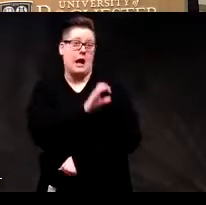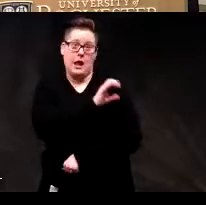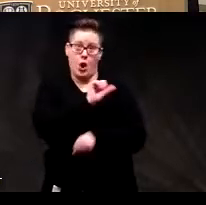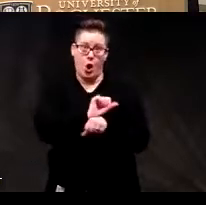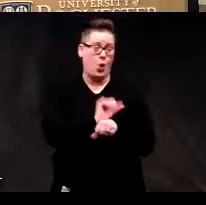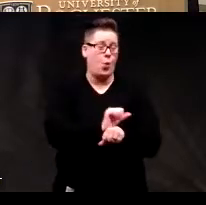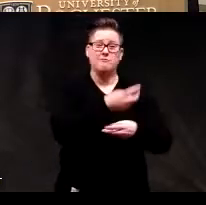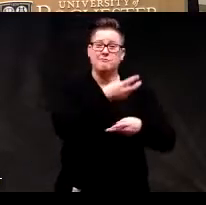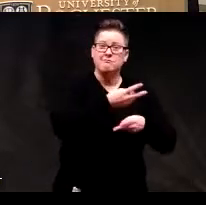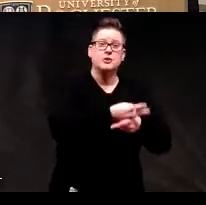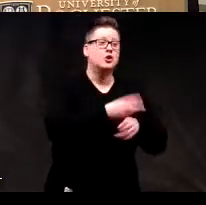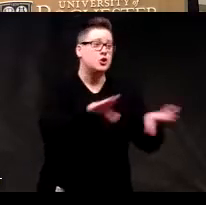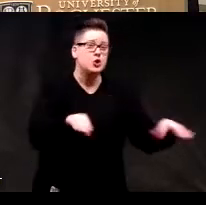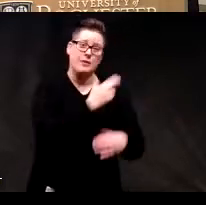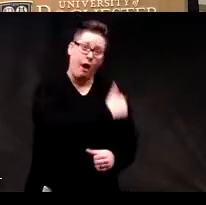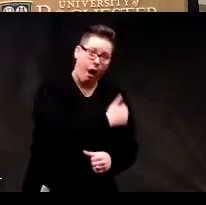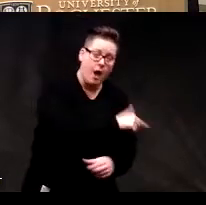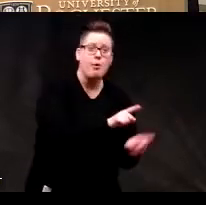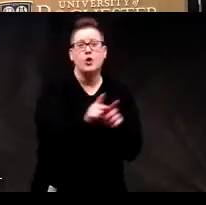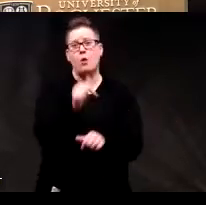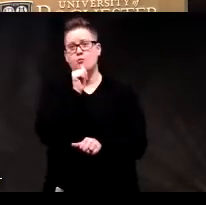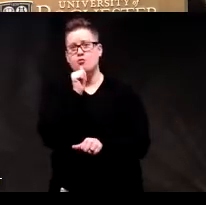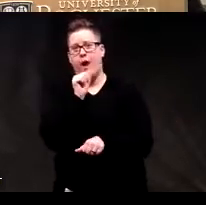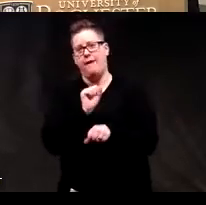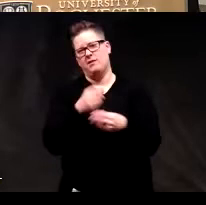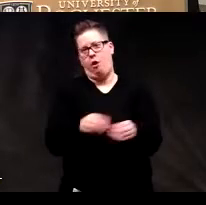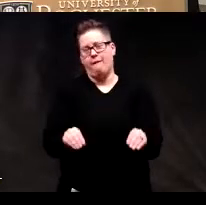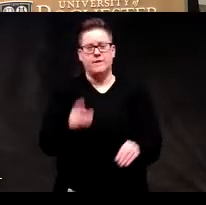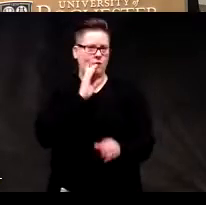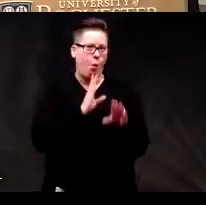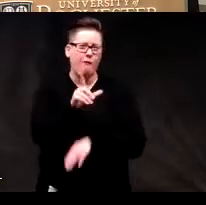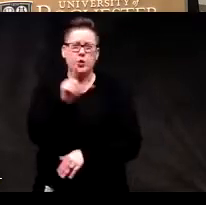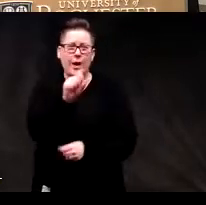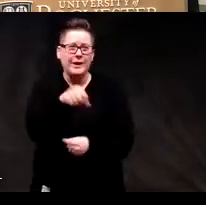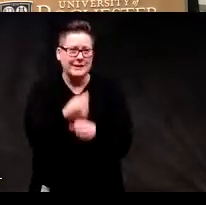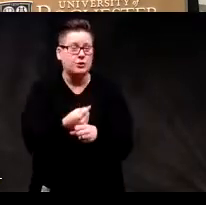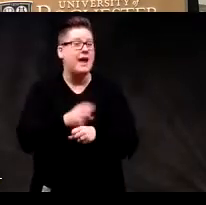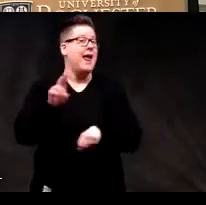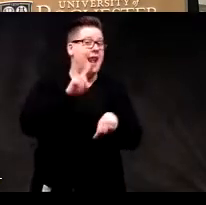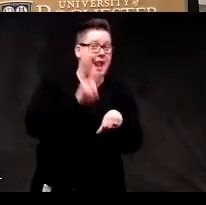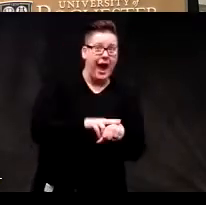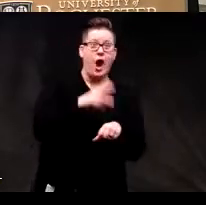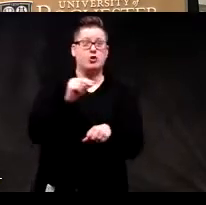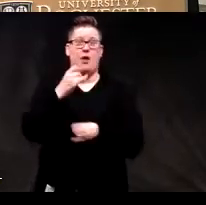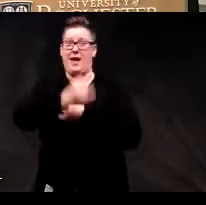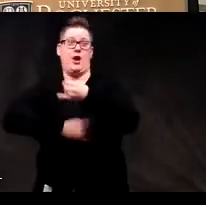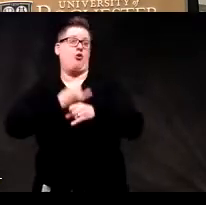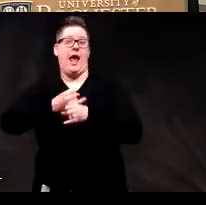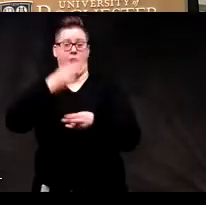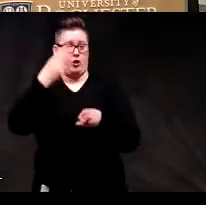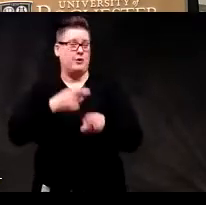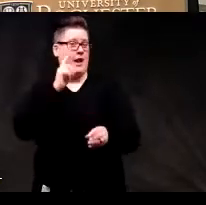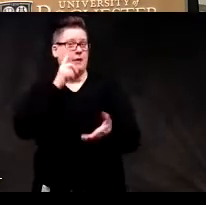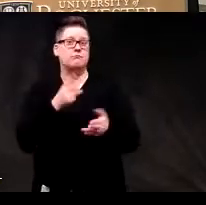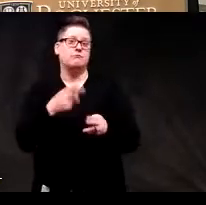treated children in hospital settings and private practice for over 20 years. She's gained national and international